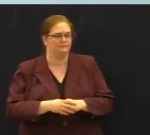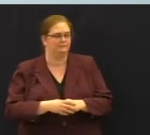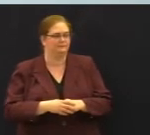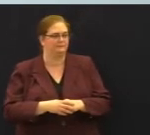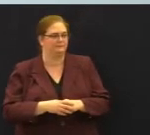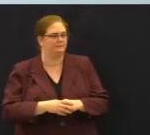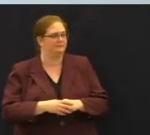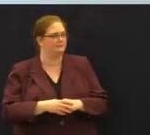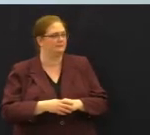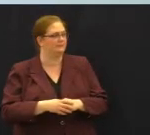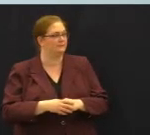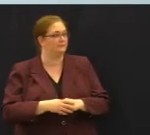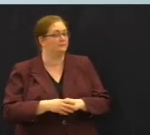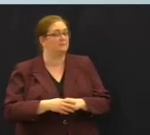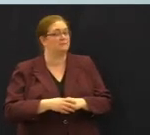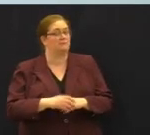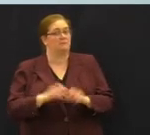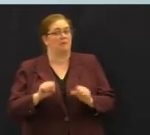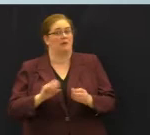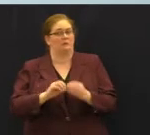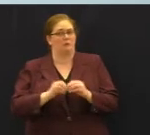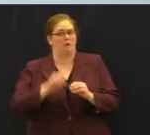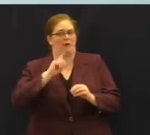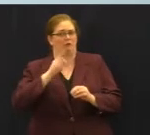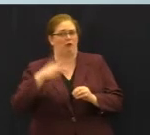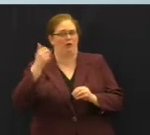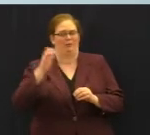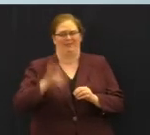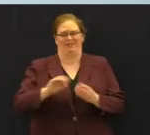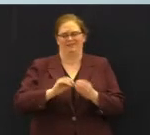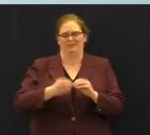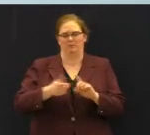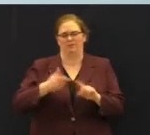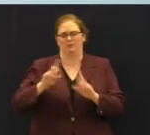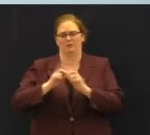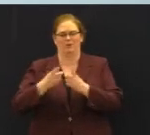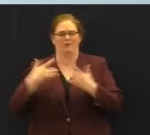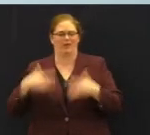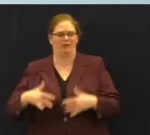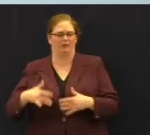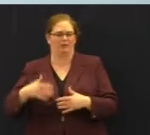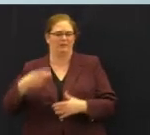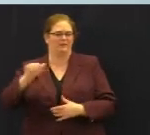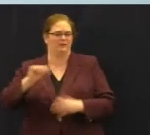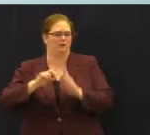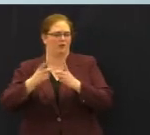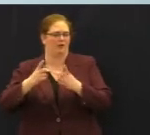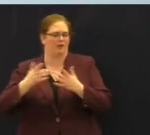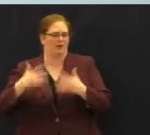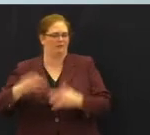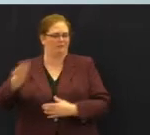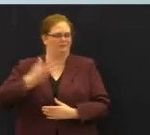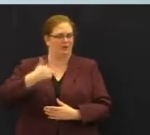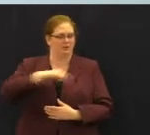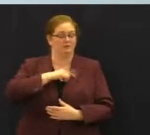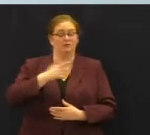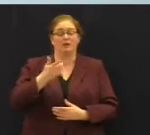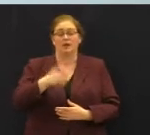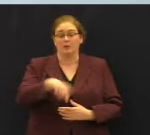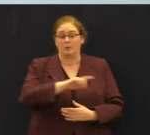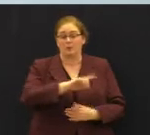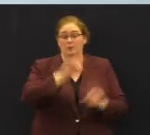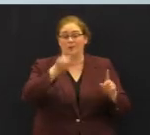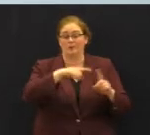It's possible the number could be higher. That's the number we get from the Department of Health, or Pennsylvania Department of Health. Anybody who's gone to a